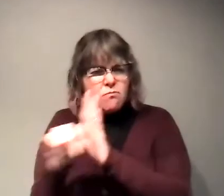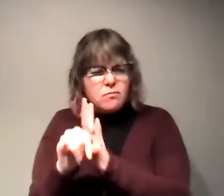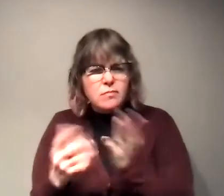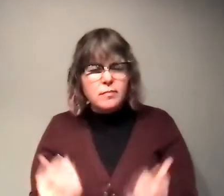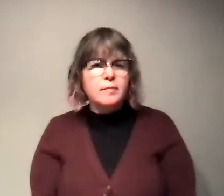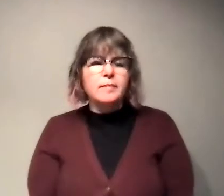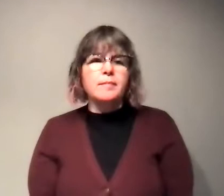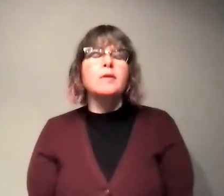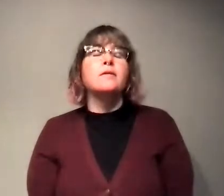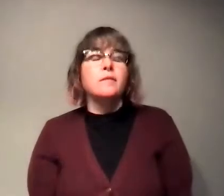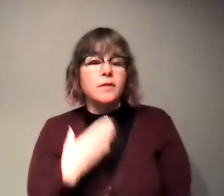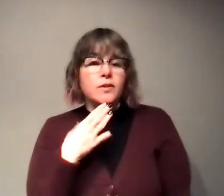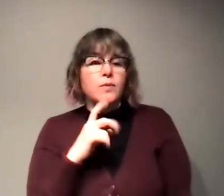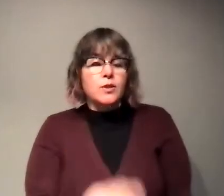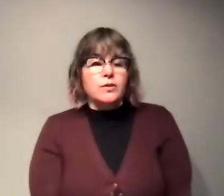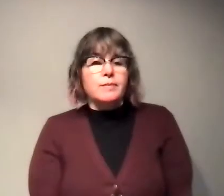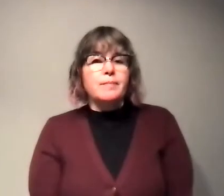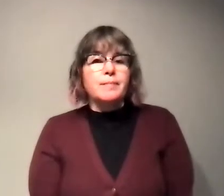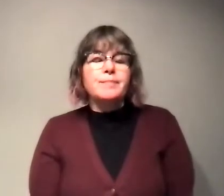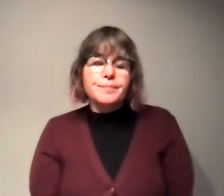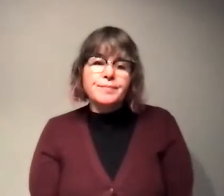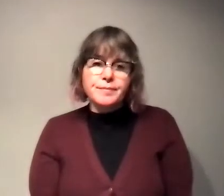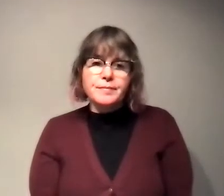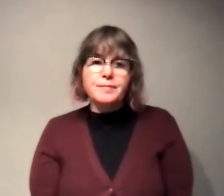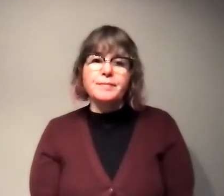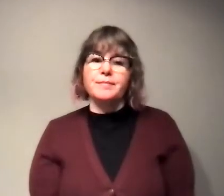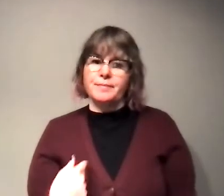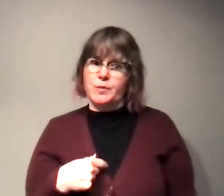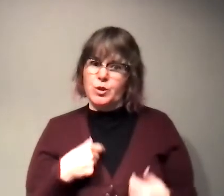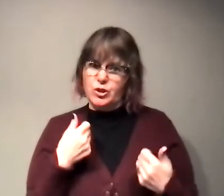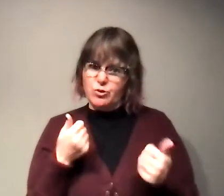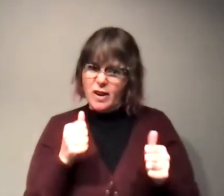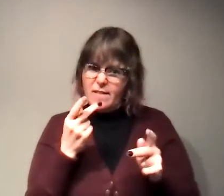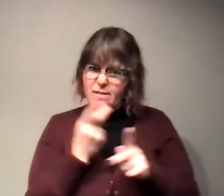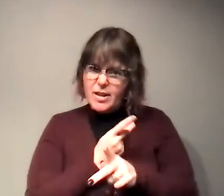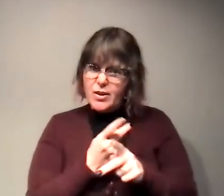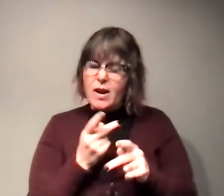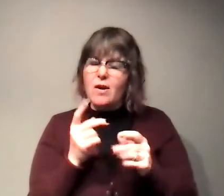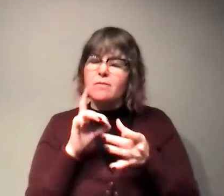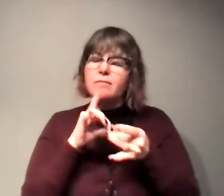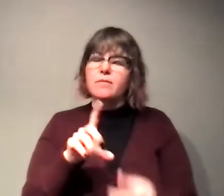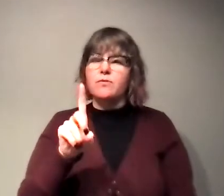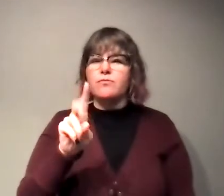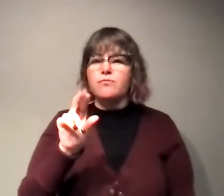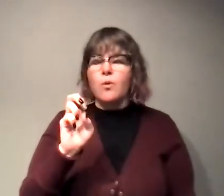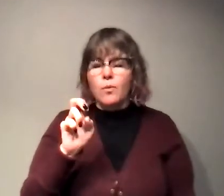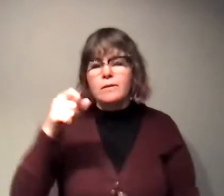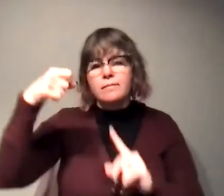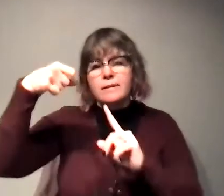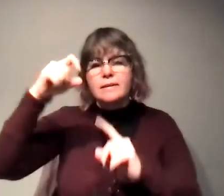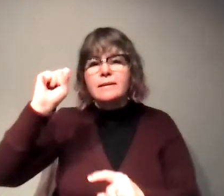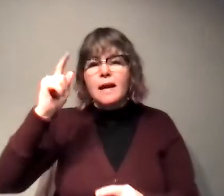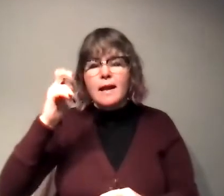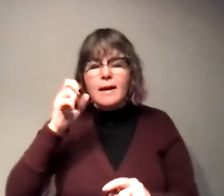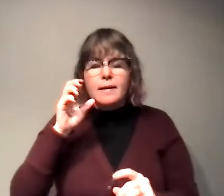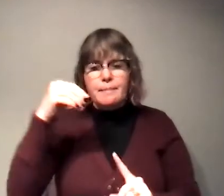Oh, that's a really good question too. That's one of the things we're really trying to figure out how to do with drone pictures and satellite pictures, is how we